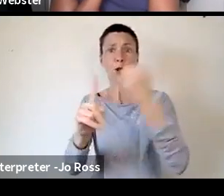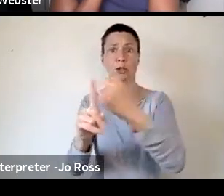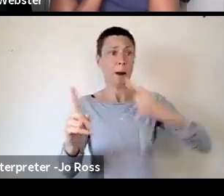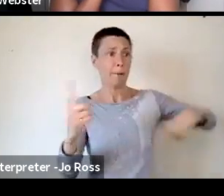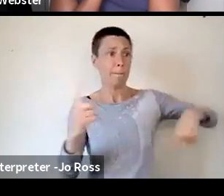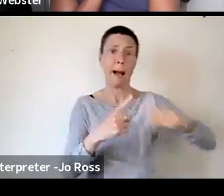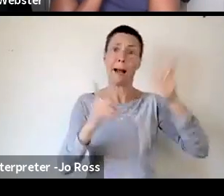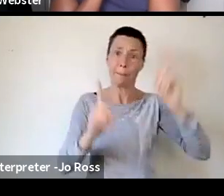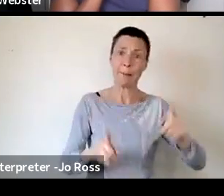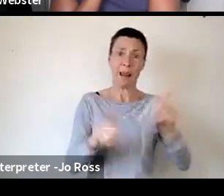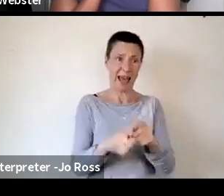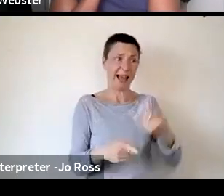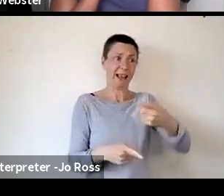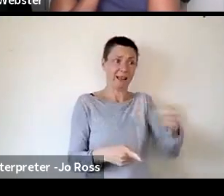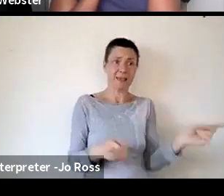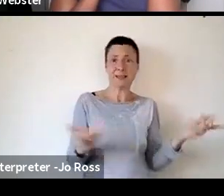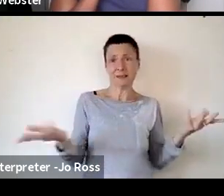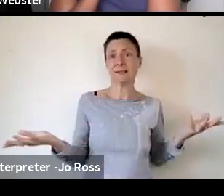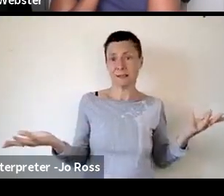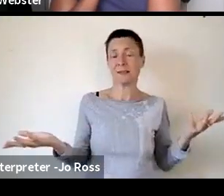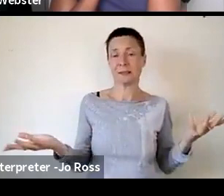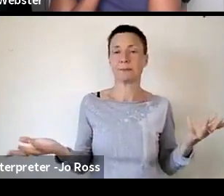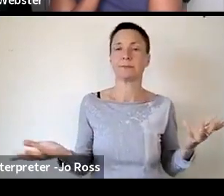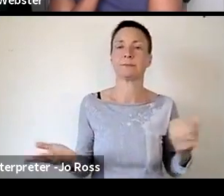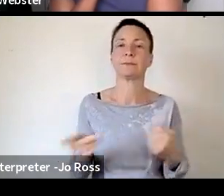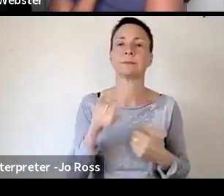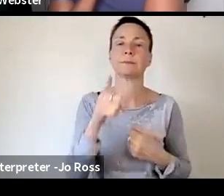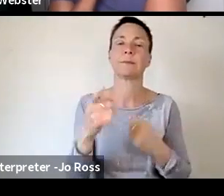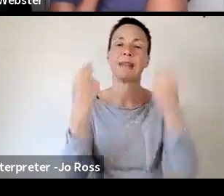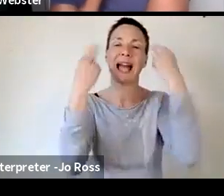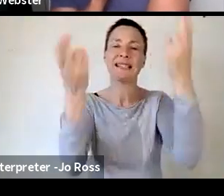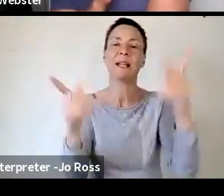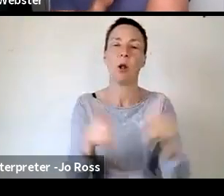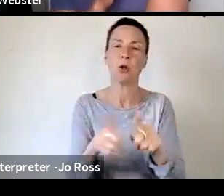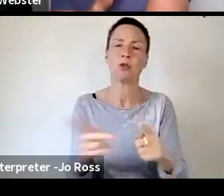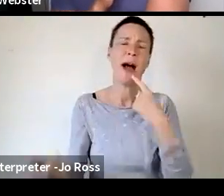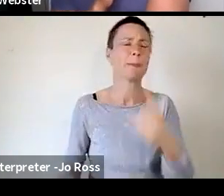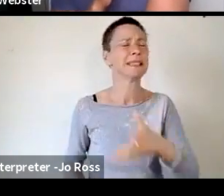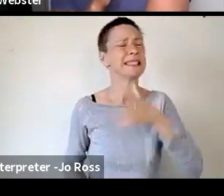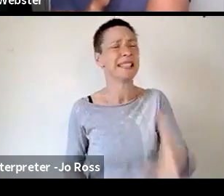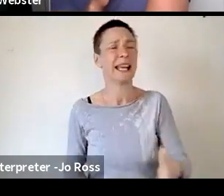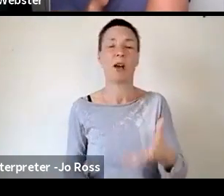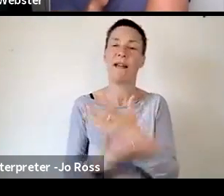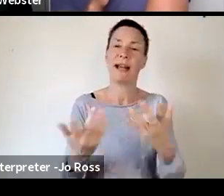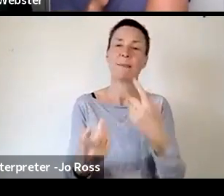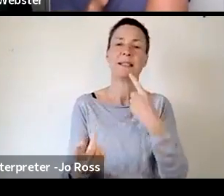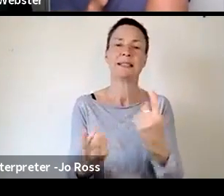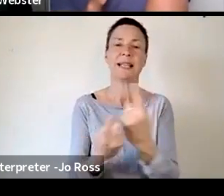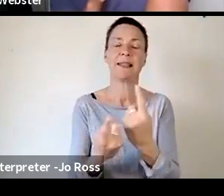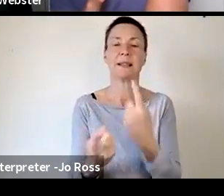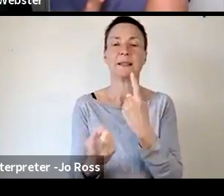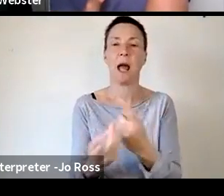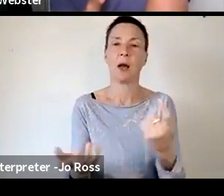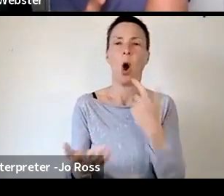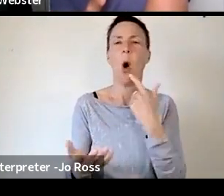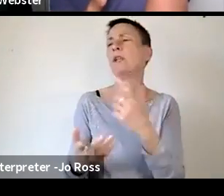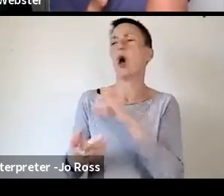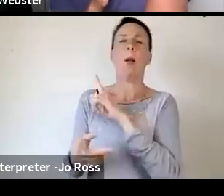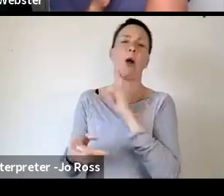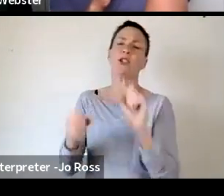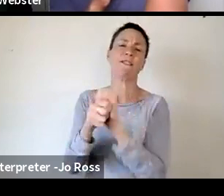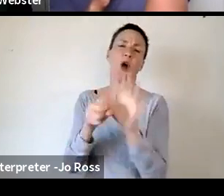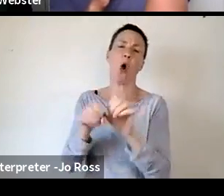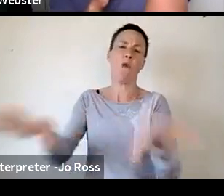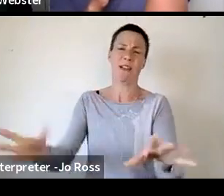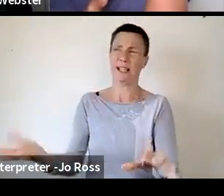people like these people. And also, I would say I'm really sick of anyone saying stuff like, oh, it's all COVID related or this,